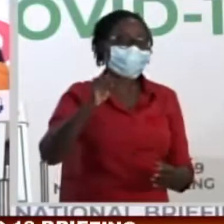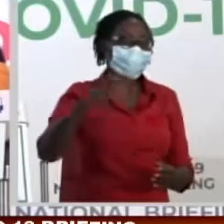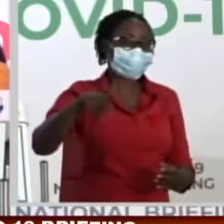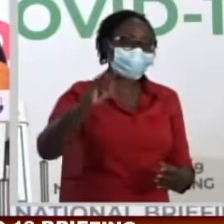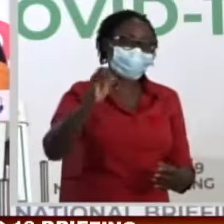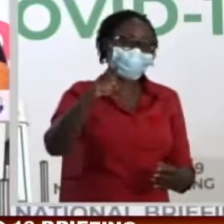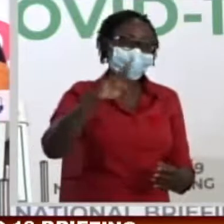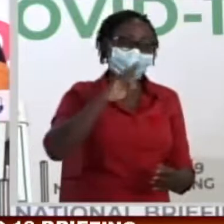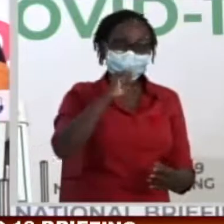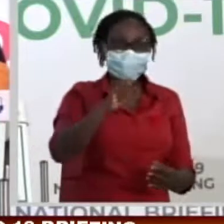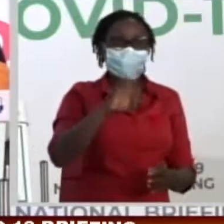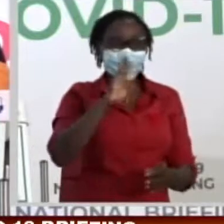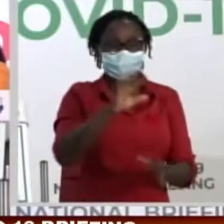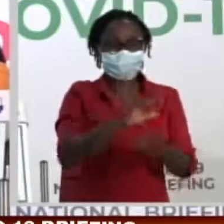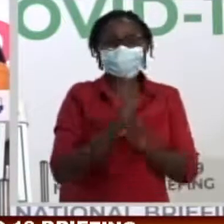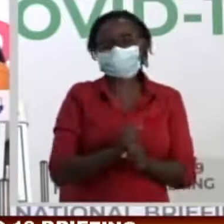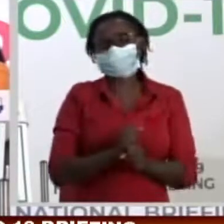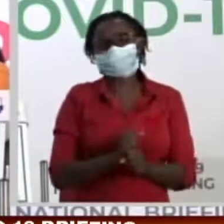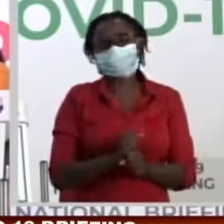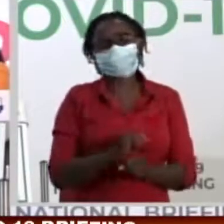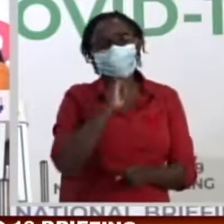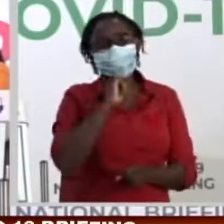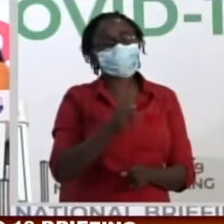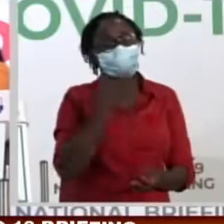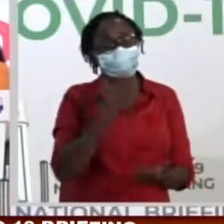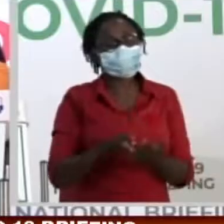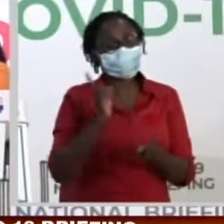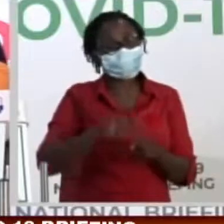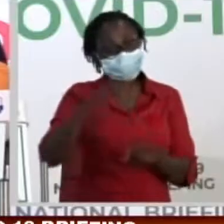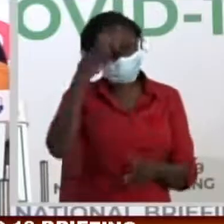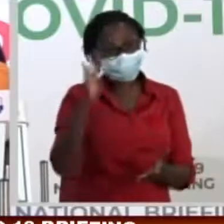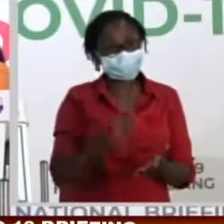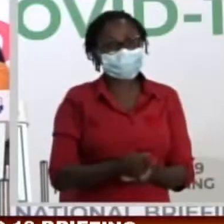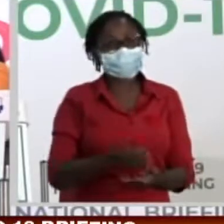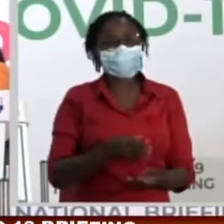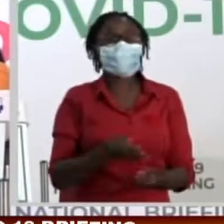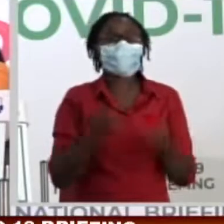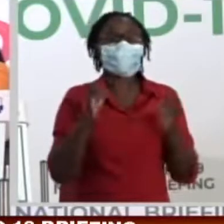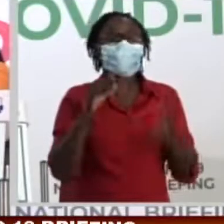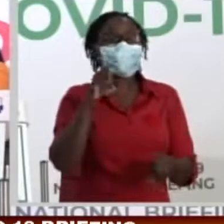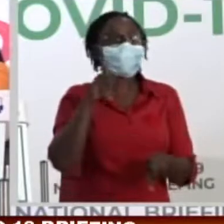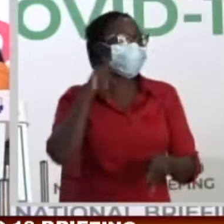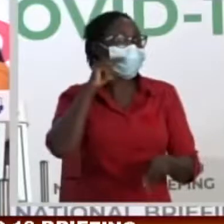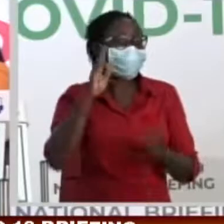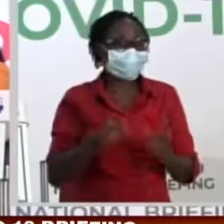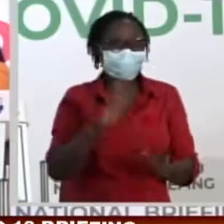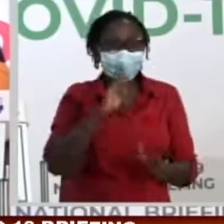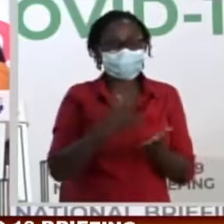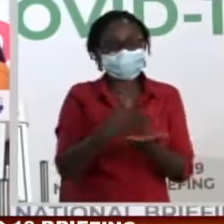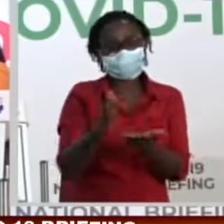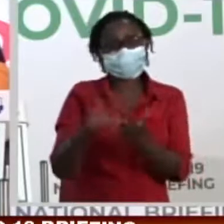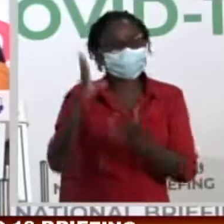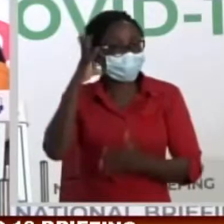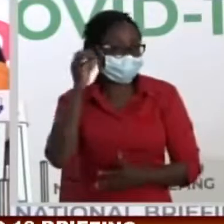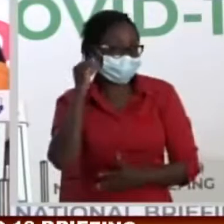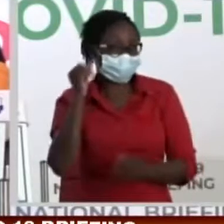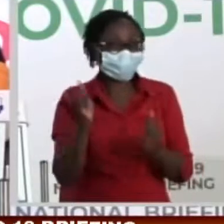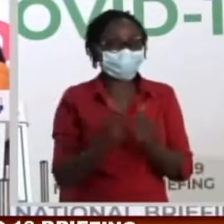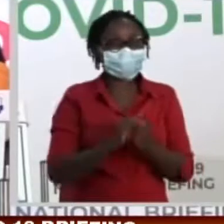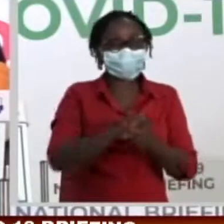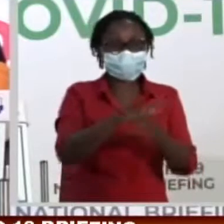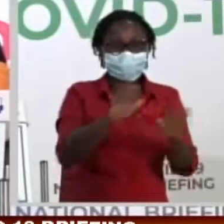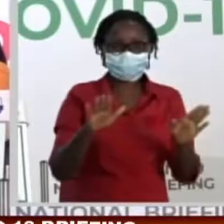disturbing to realize that while a good number of Nigerians are sharing their experiences with the